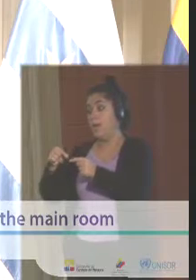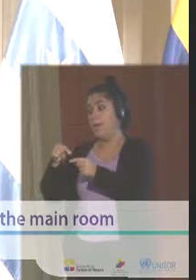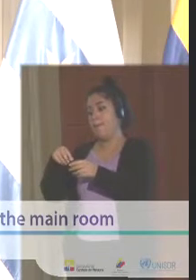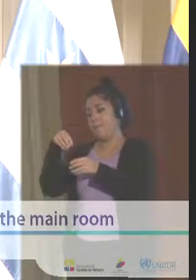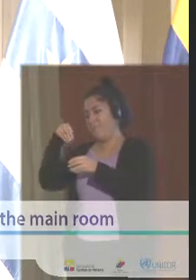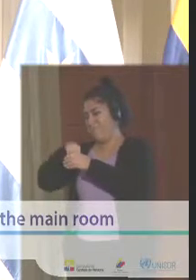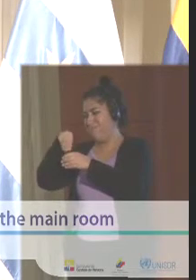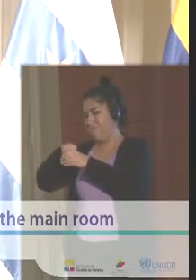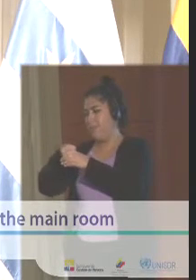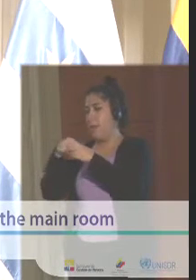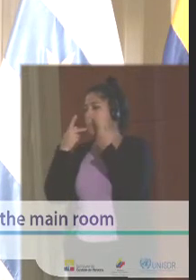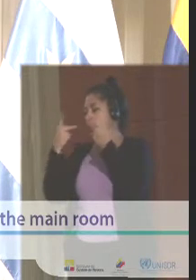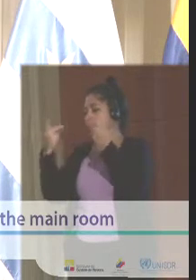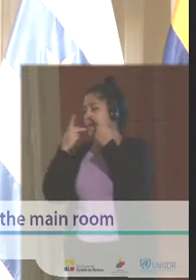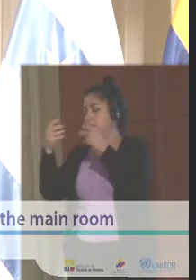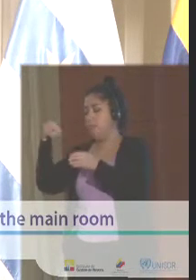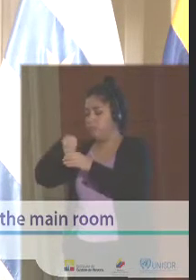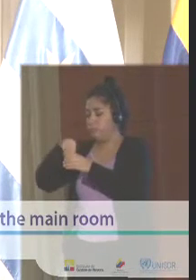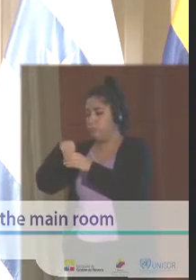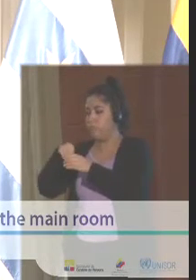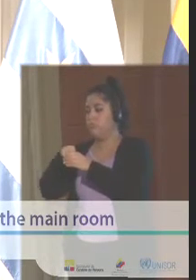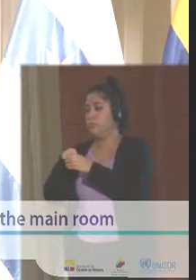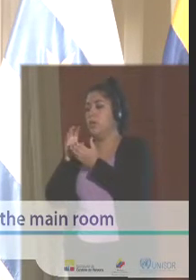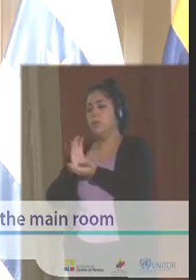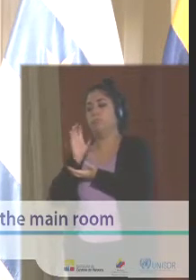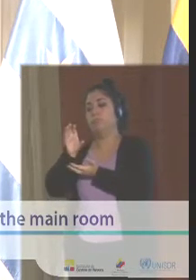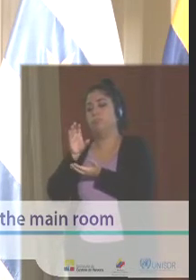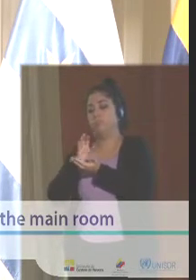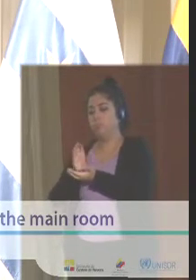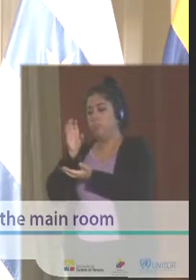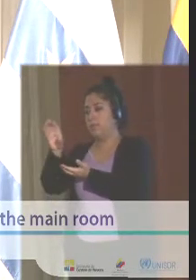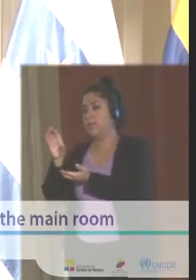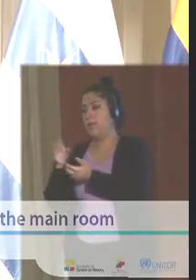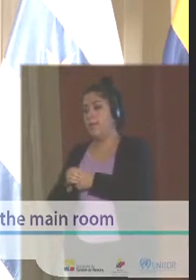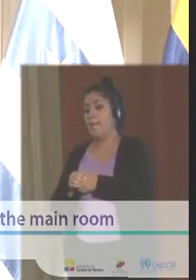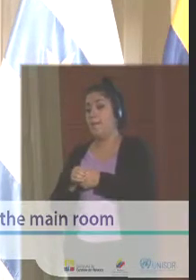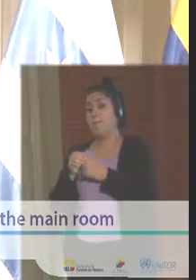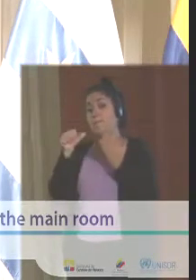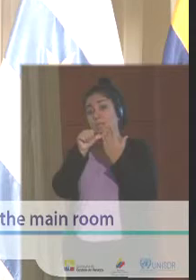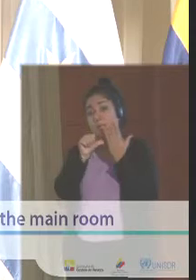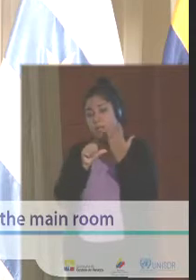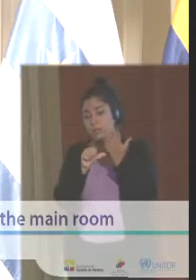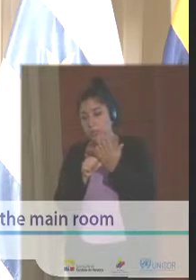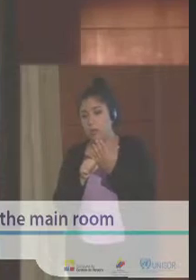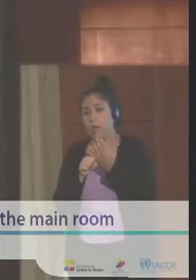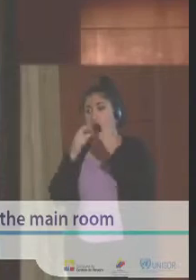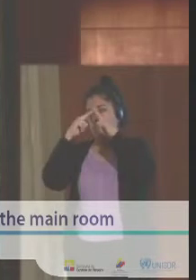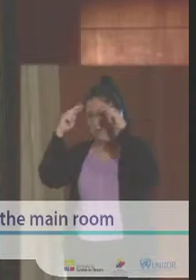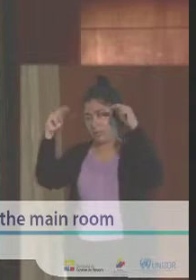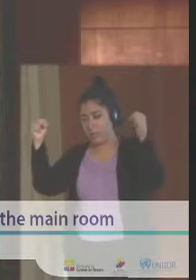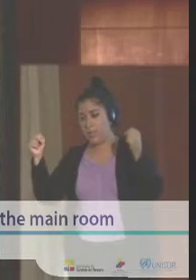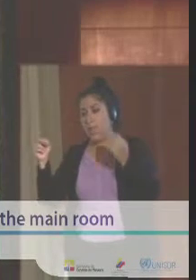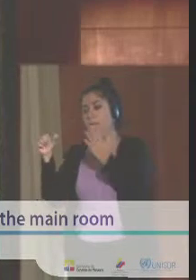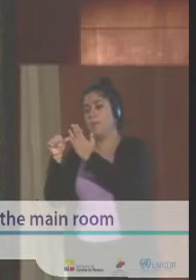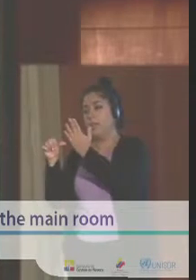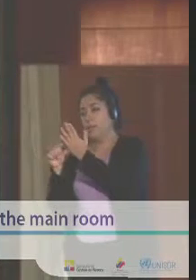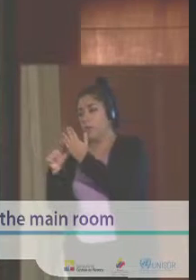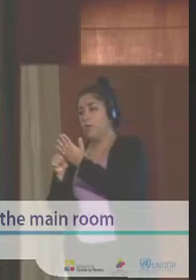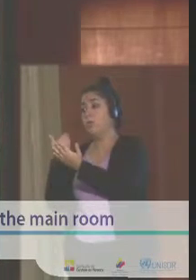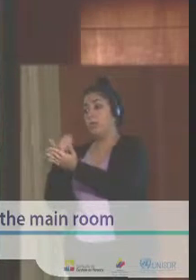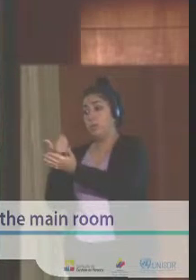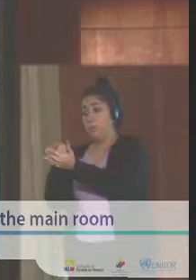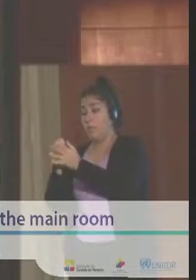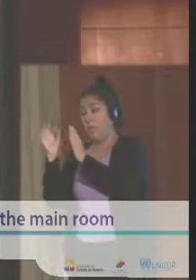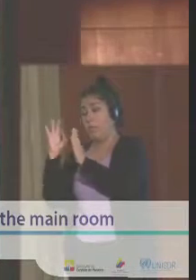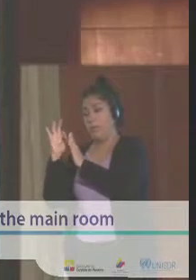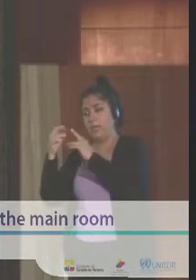through public investment to adapt to climate change. And this is an agreement between the Ministry of the Environment and the Ministry of Economy and Finance